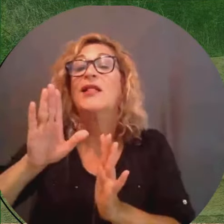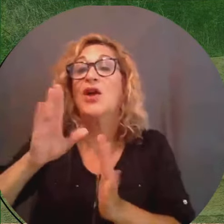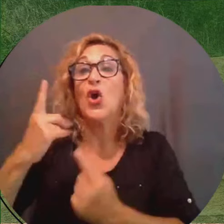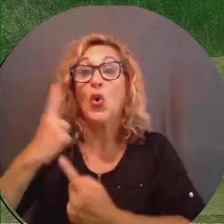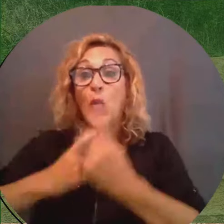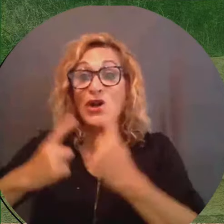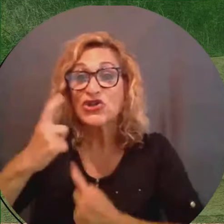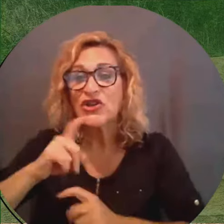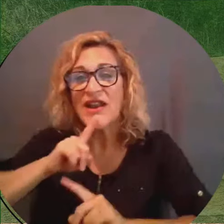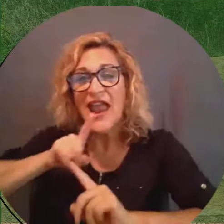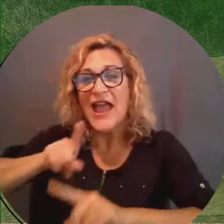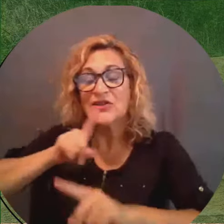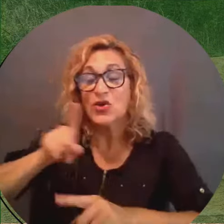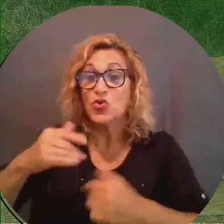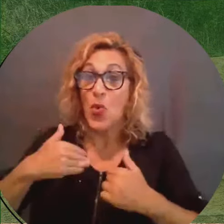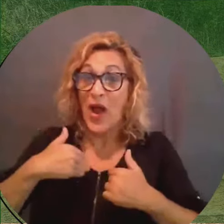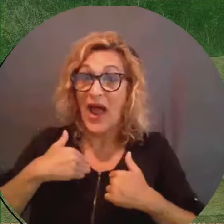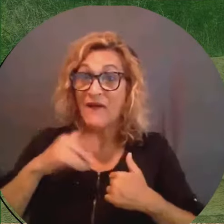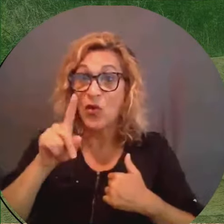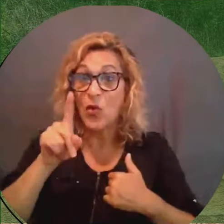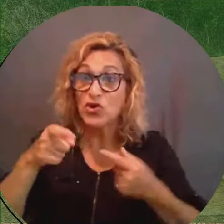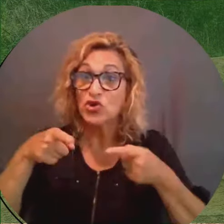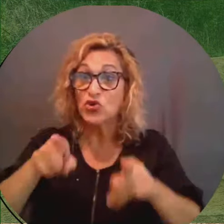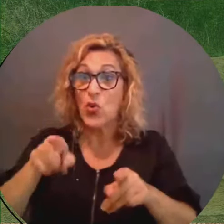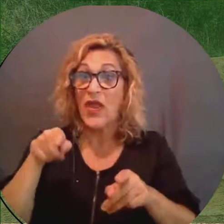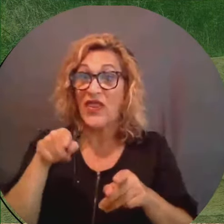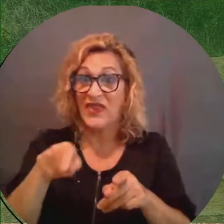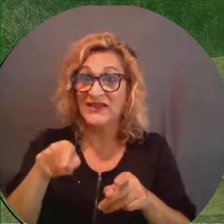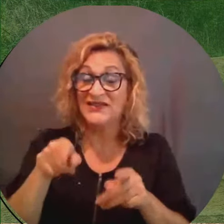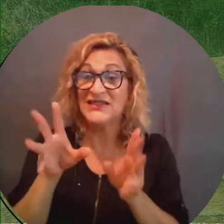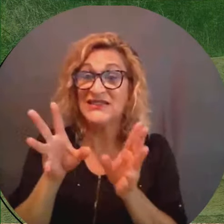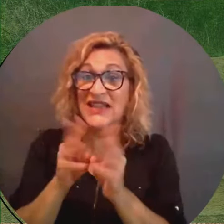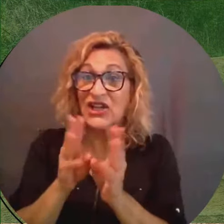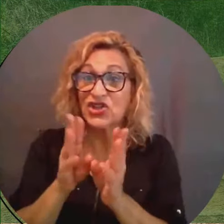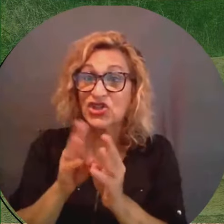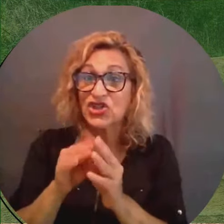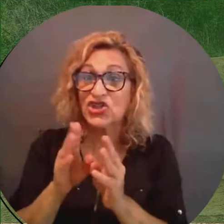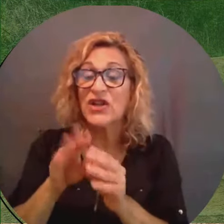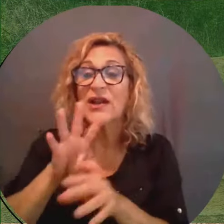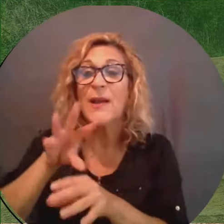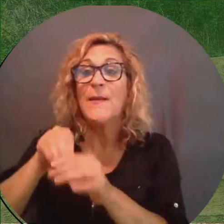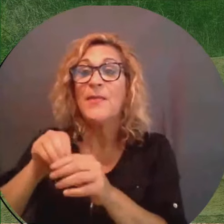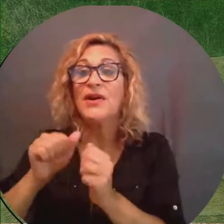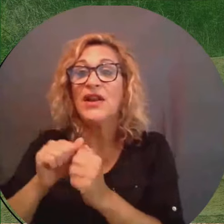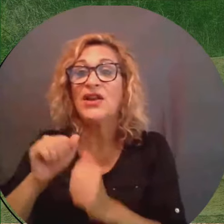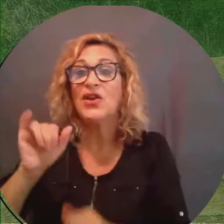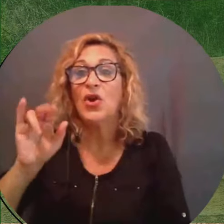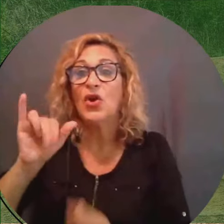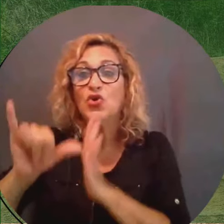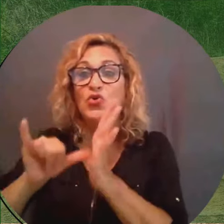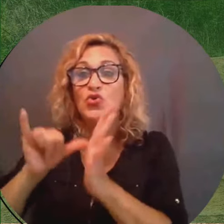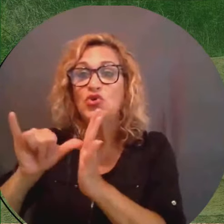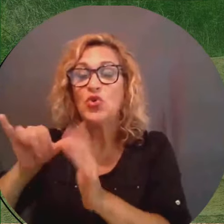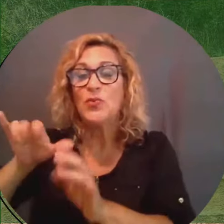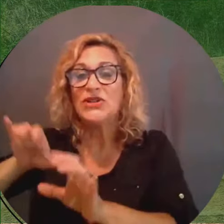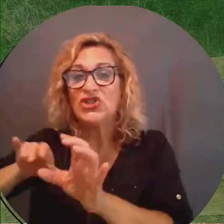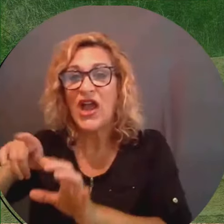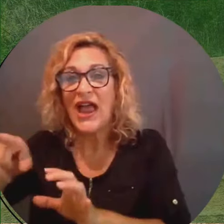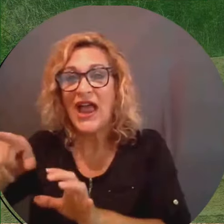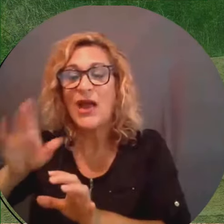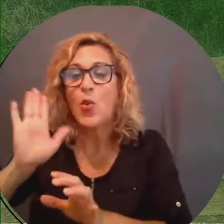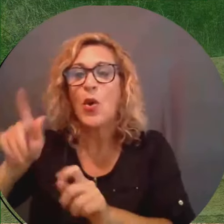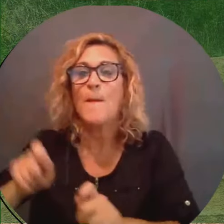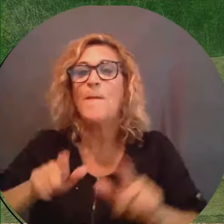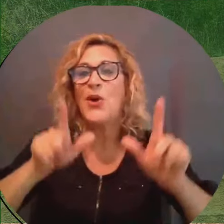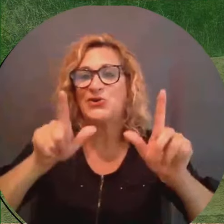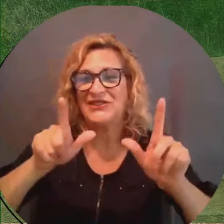having questions during the session, you can put them in the YouTube chat and we will collect them. And I will pose them to the speakers towards